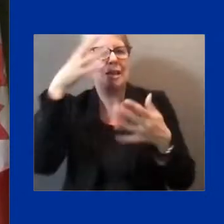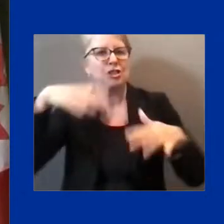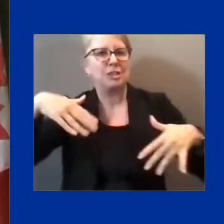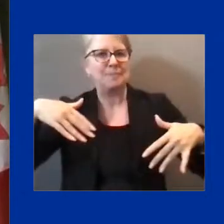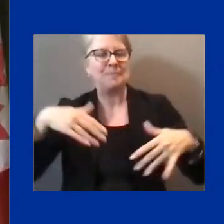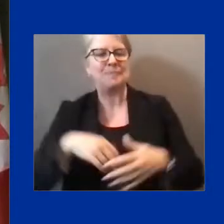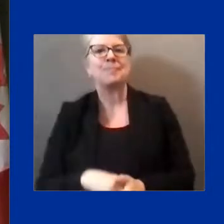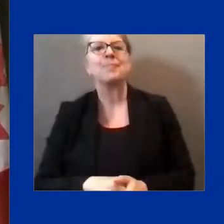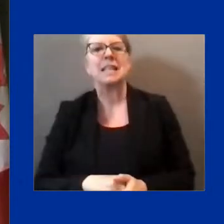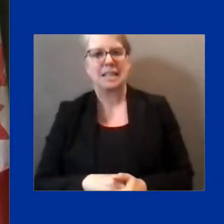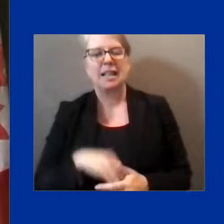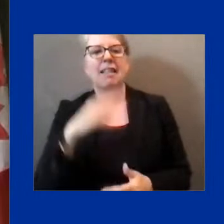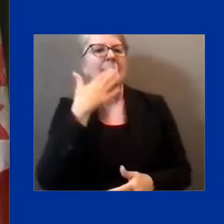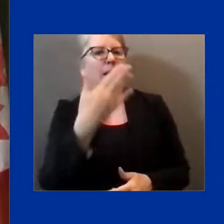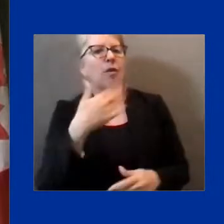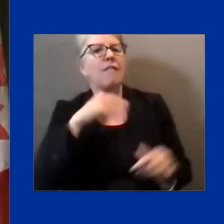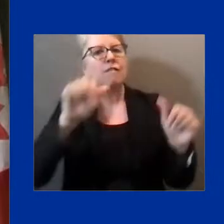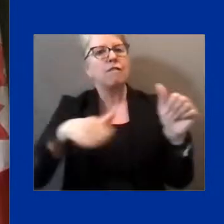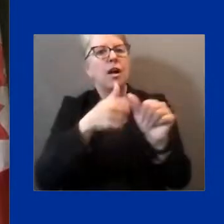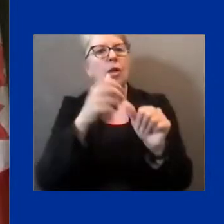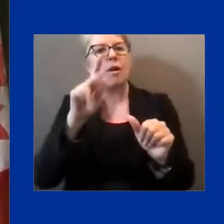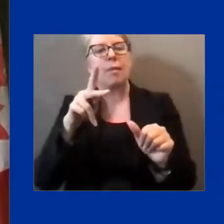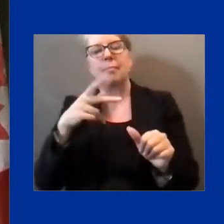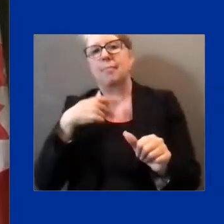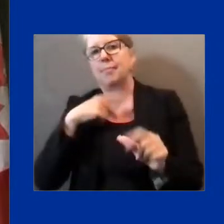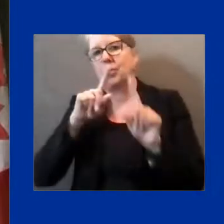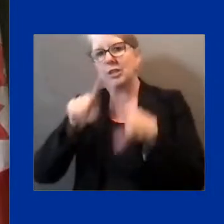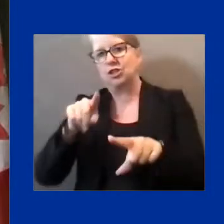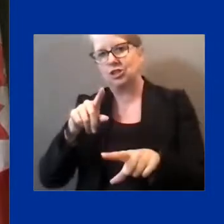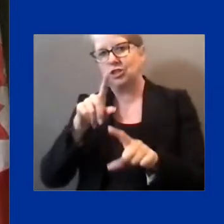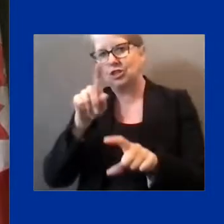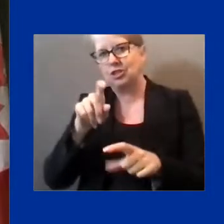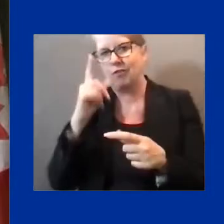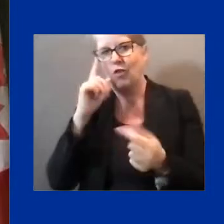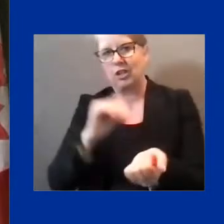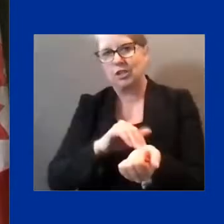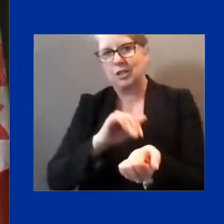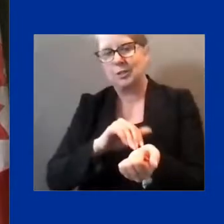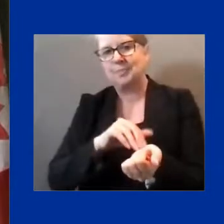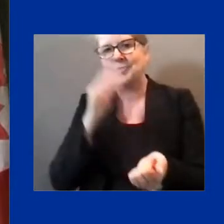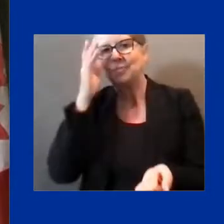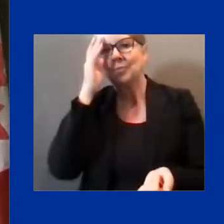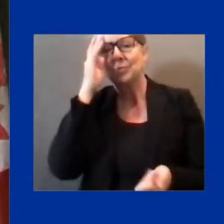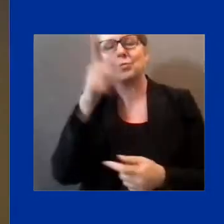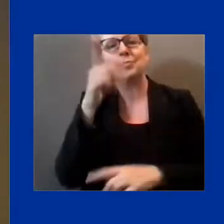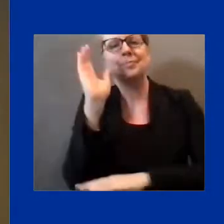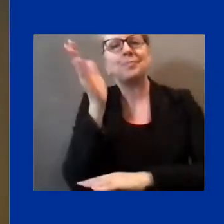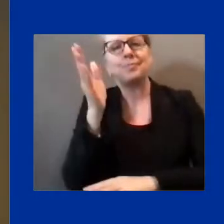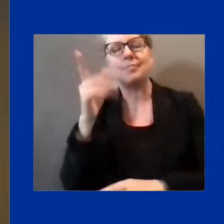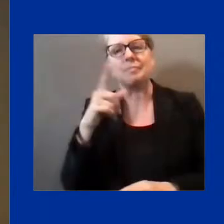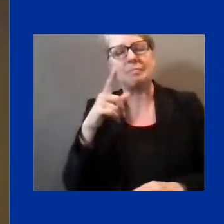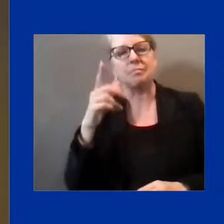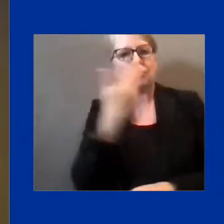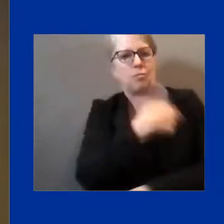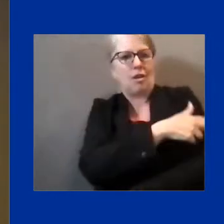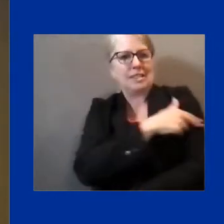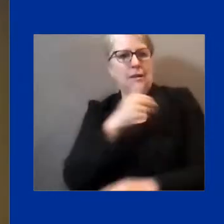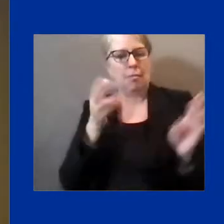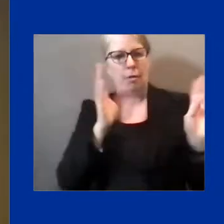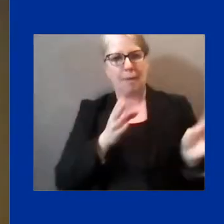Thank you. And my follow-up question is for Dr. Malachny. You said during your presentation that hospitals are preparing for